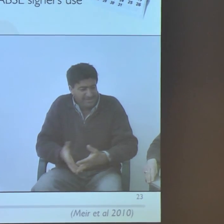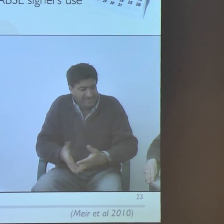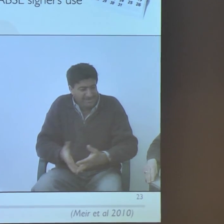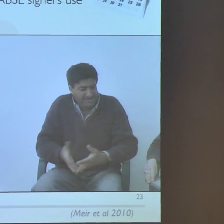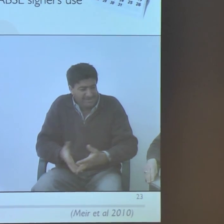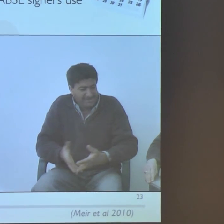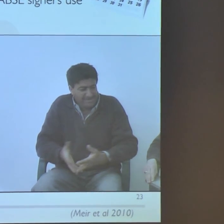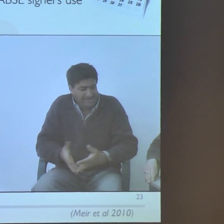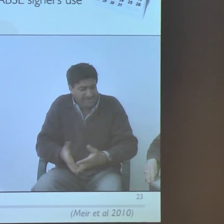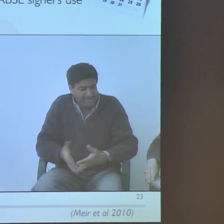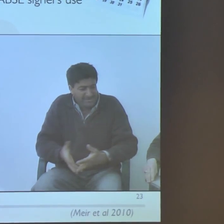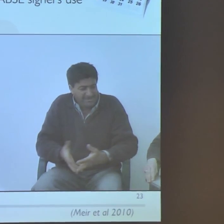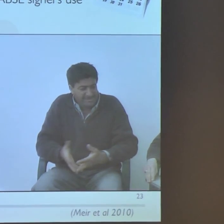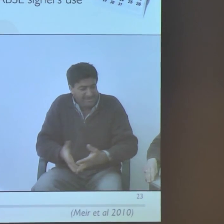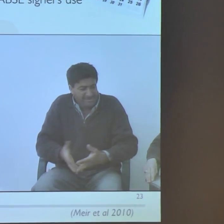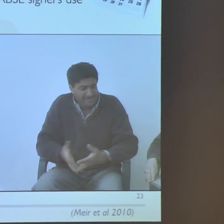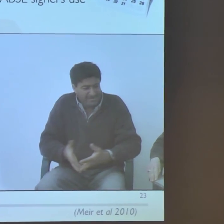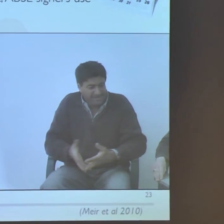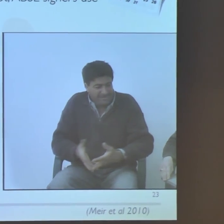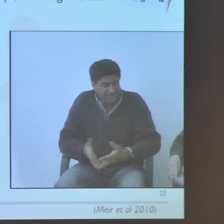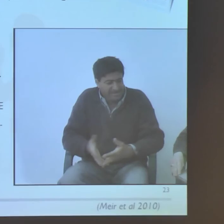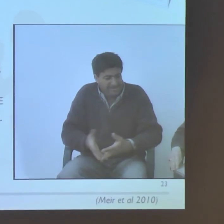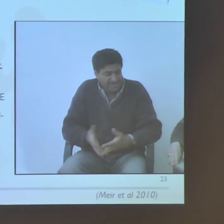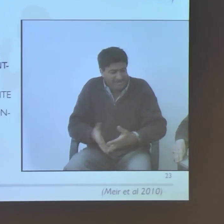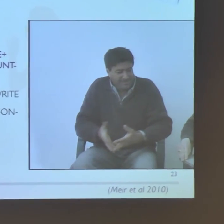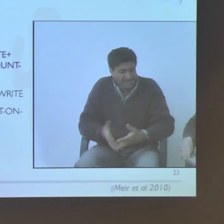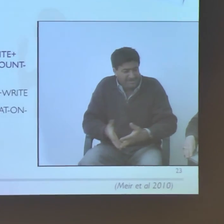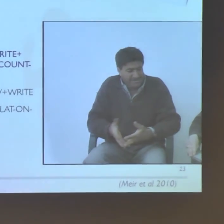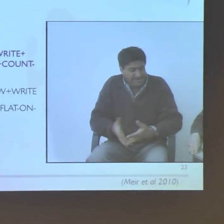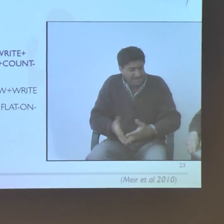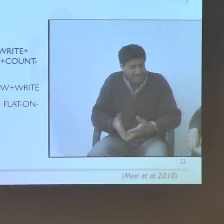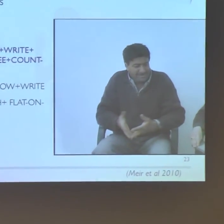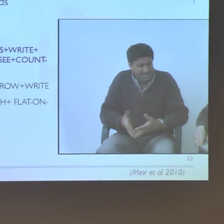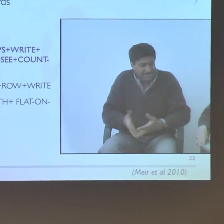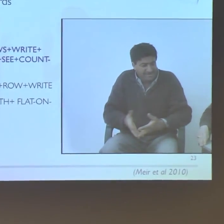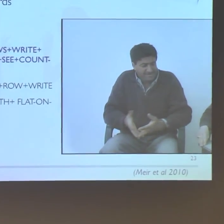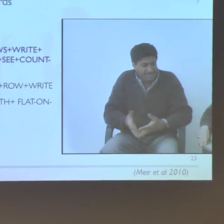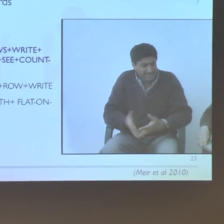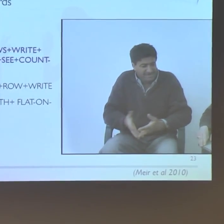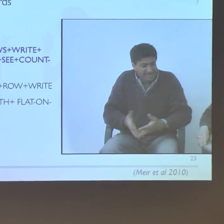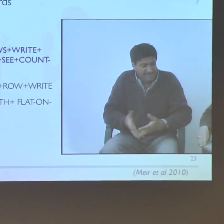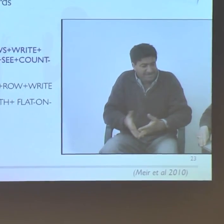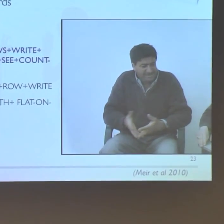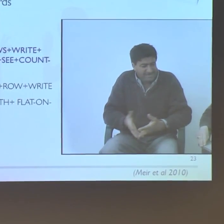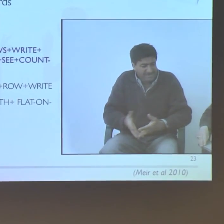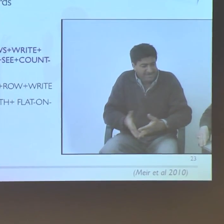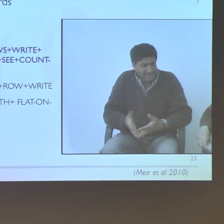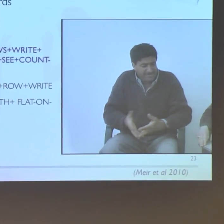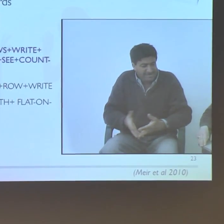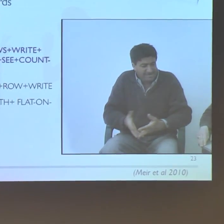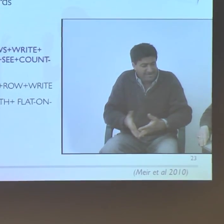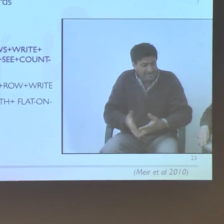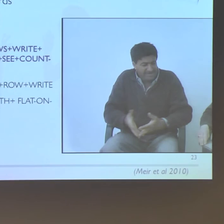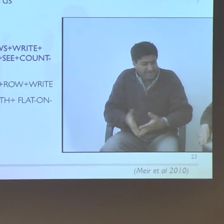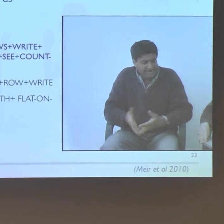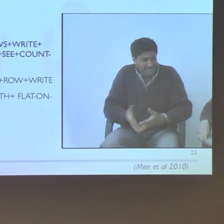they use a lot of different words. You can't tell which one is the main one. There is not a question of modifying, as I showed you in the, in